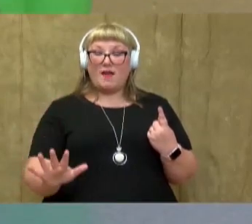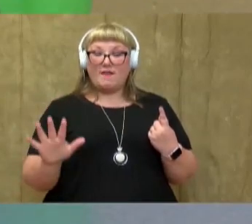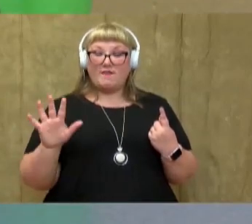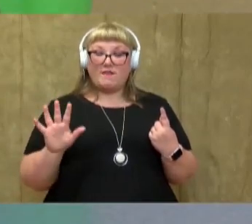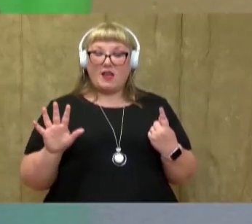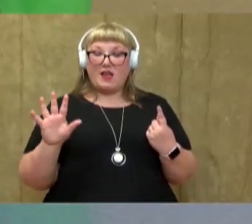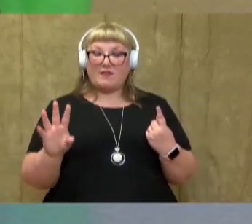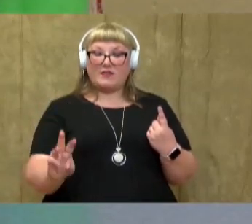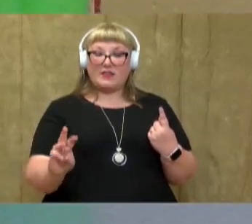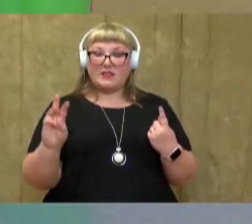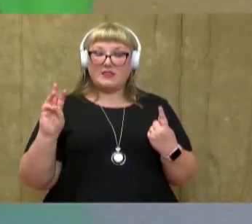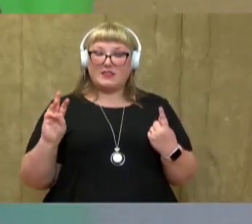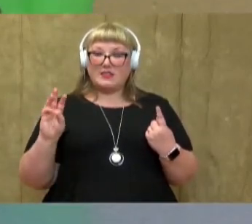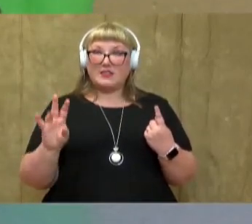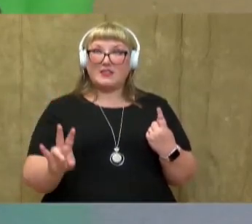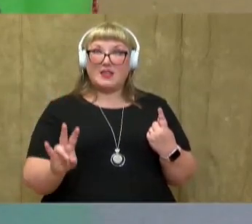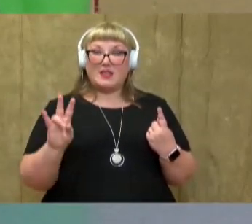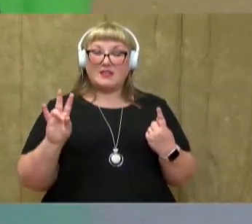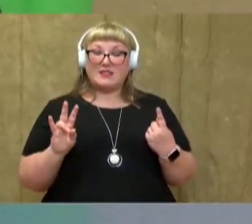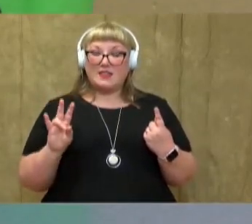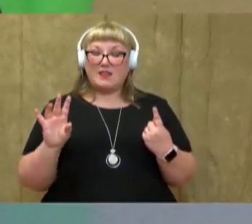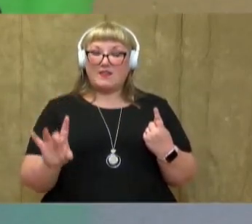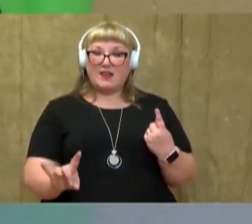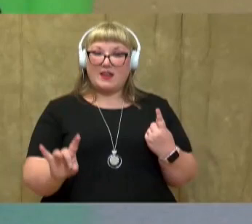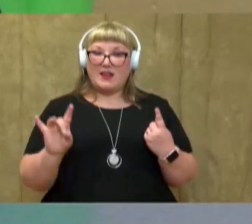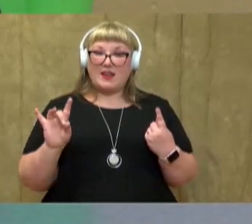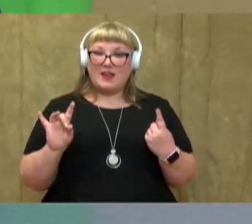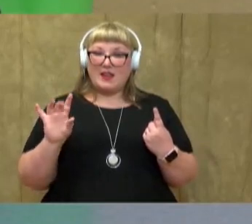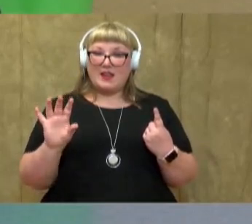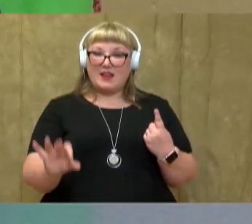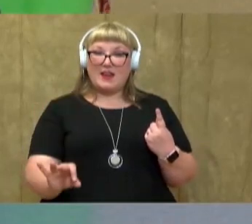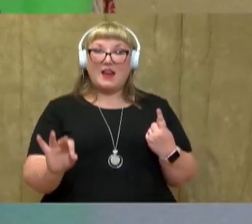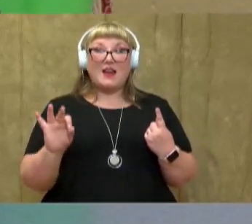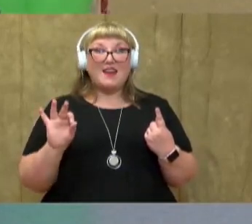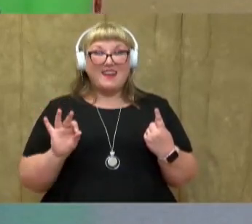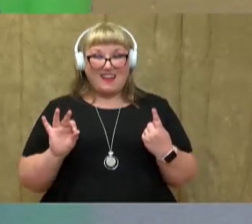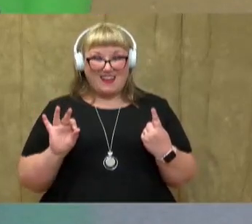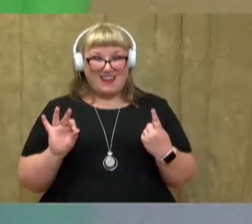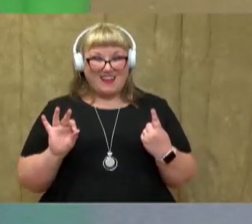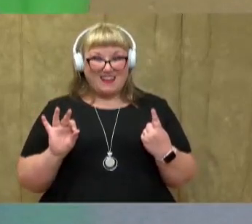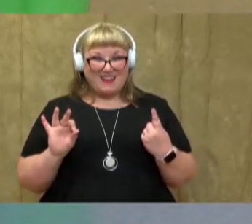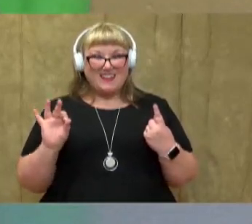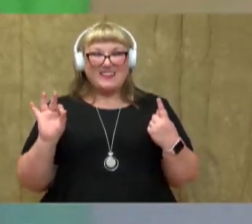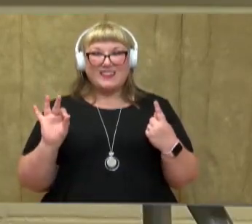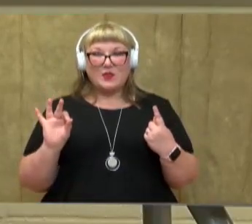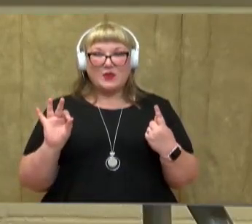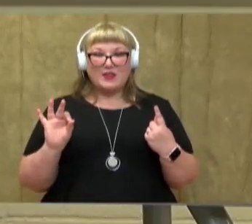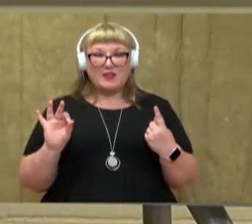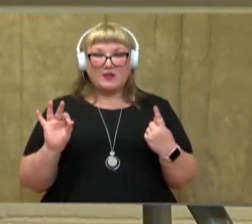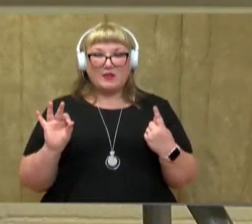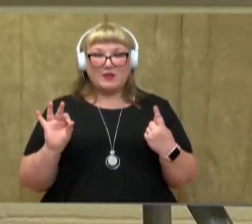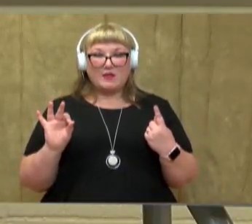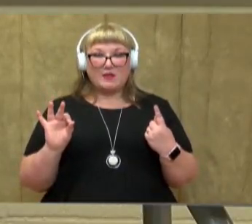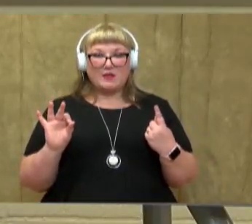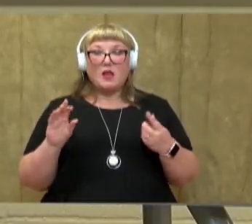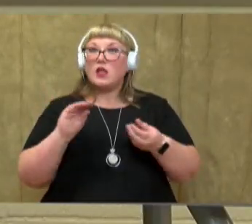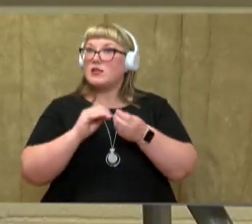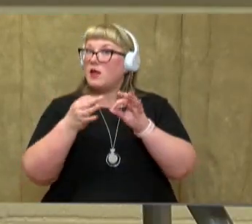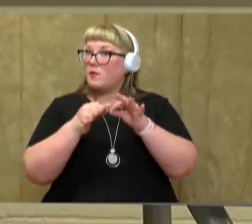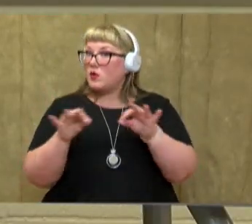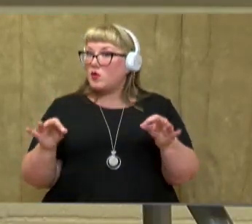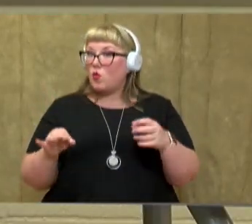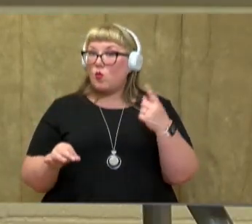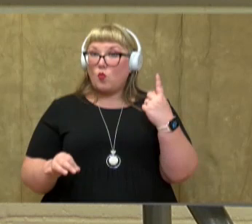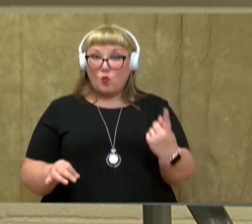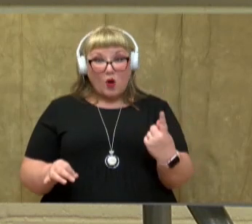4, 5, 6, 7, 8, 9. Good job. So our number sentence